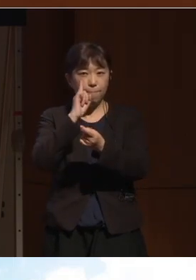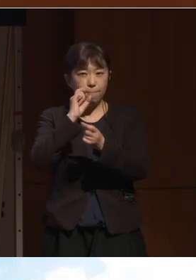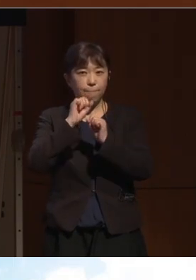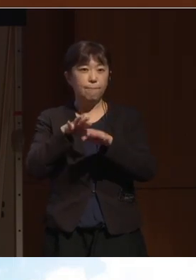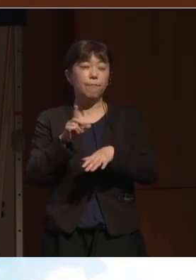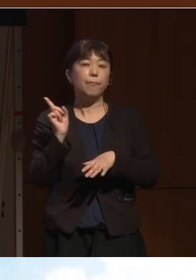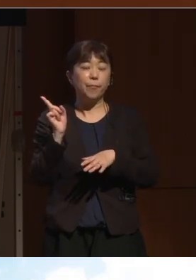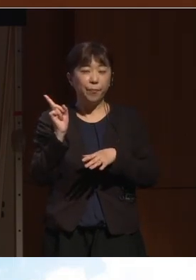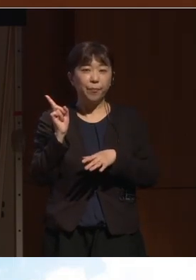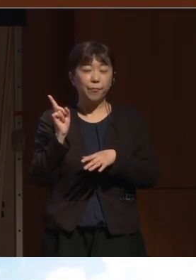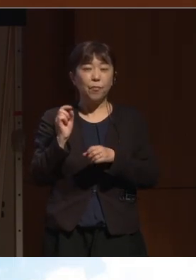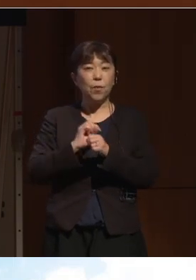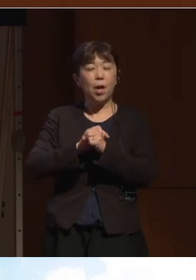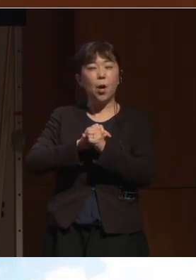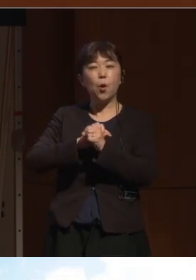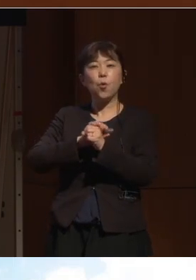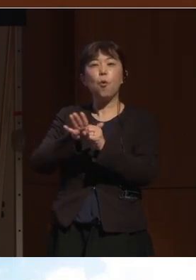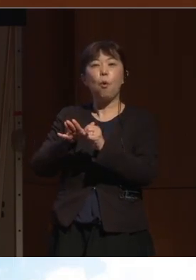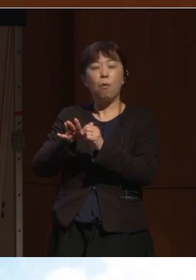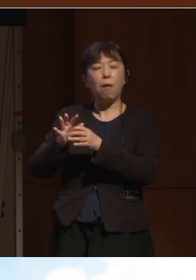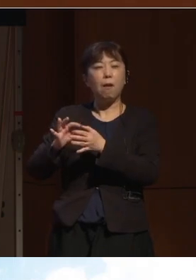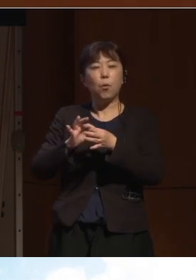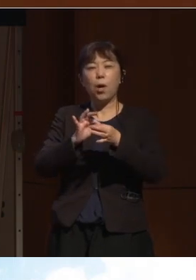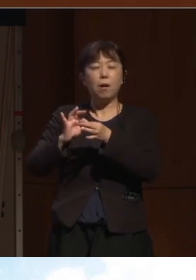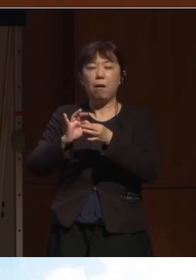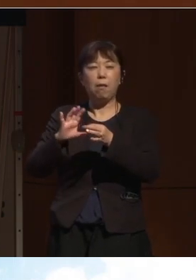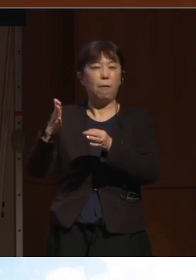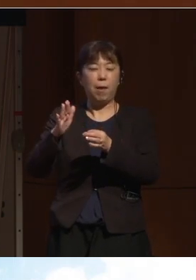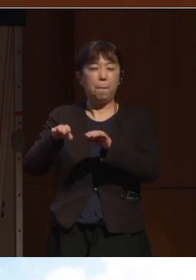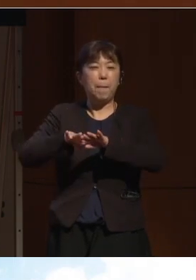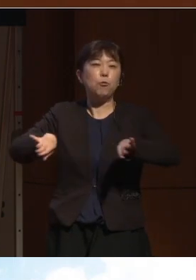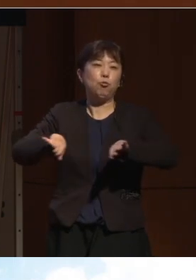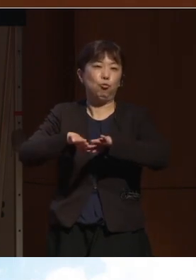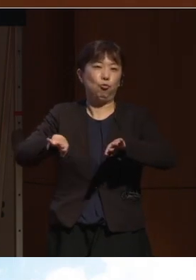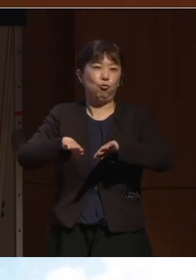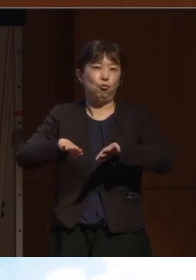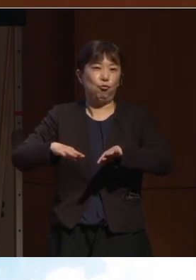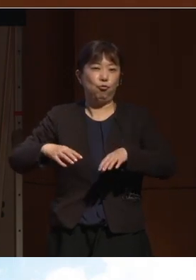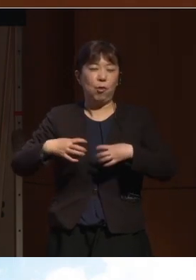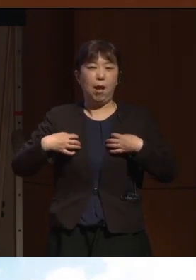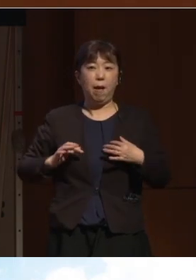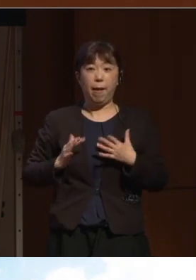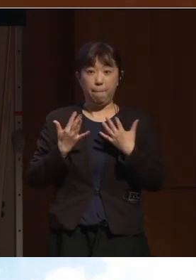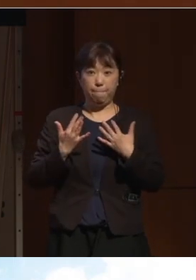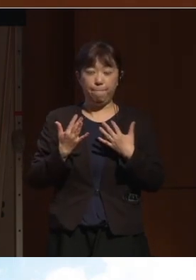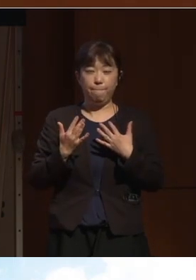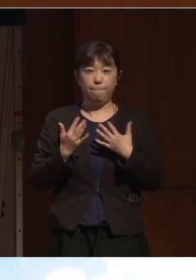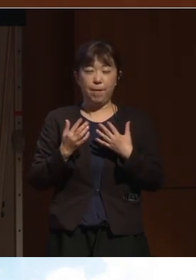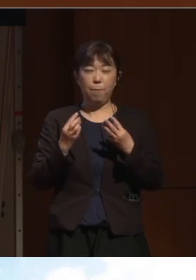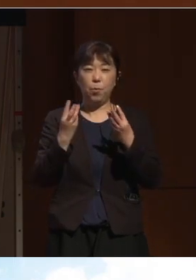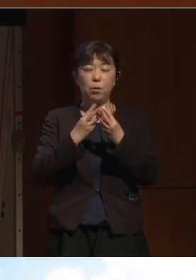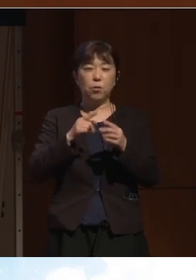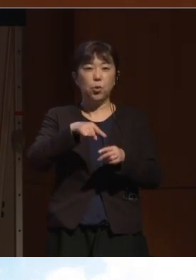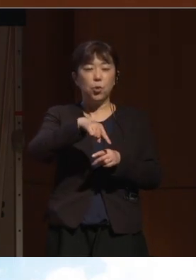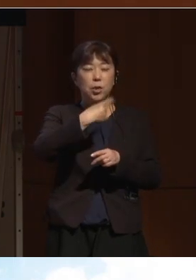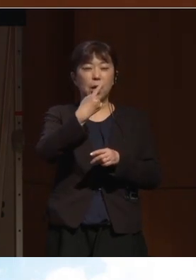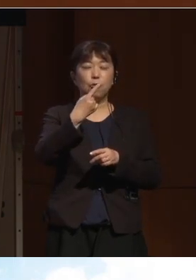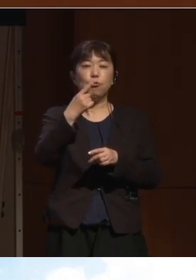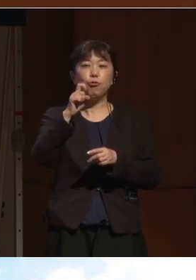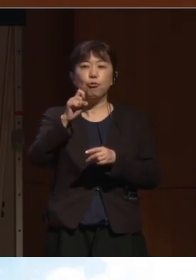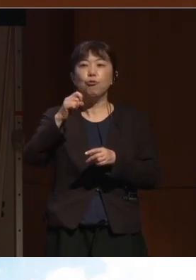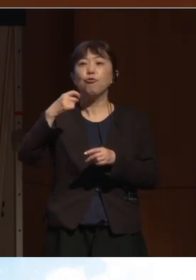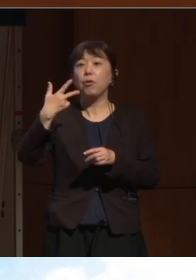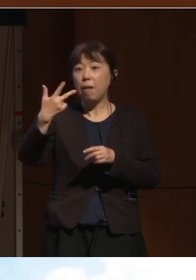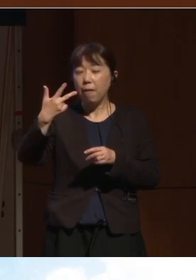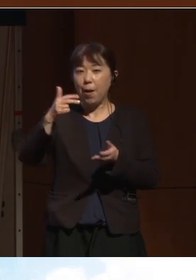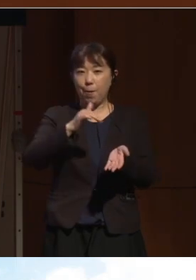people will agree with me, I think there were somewhere in the region of 116 sites, 117 sites across Europe still recruiting.